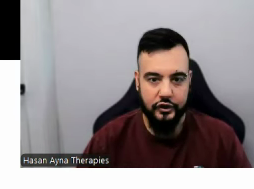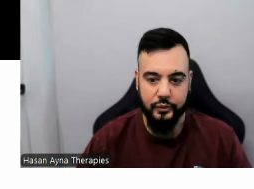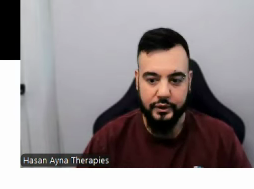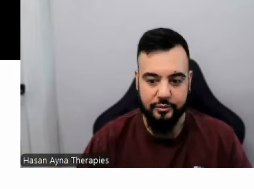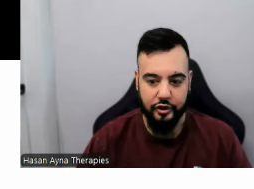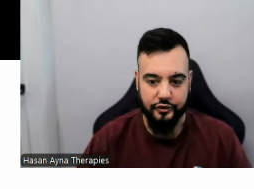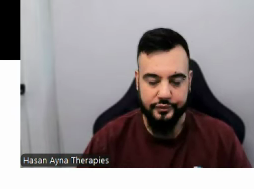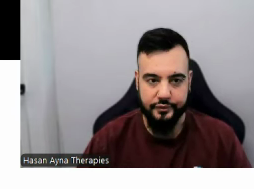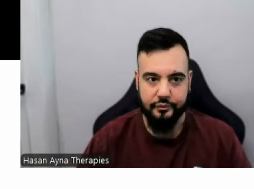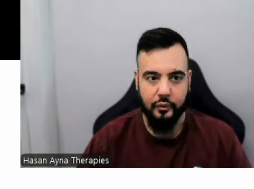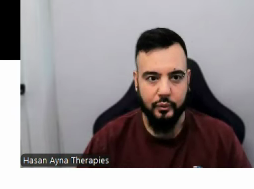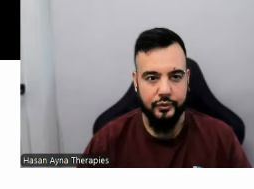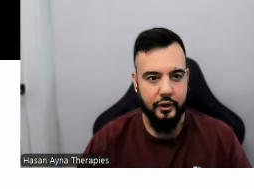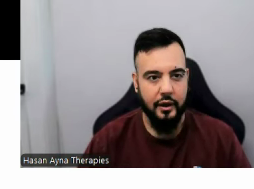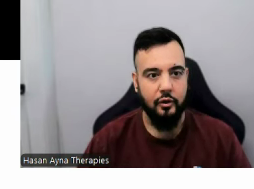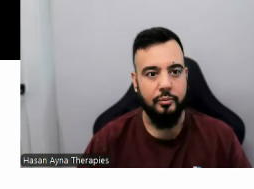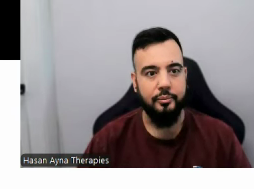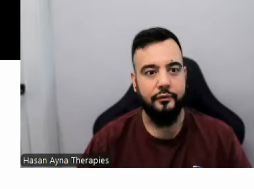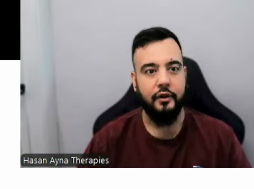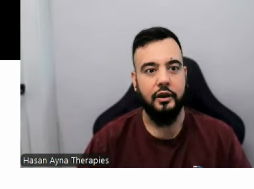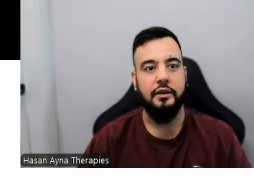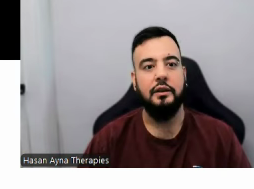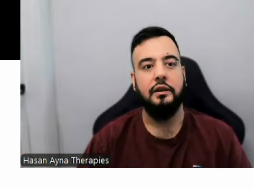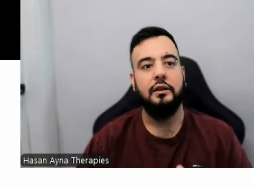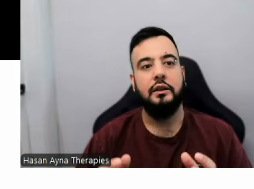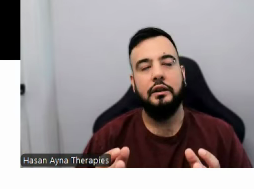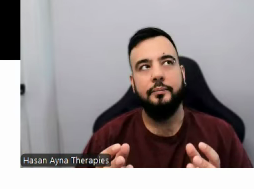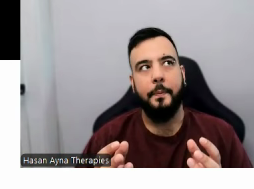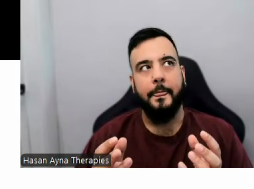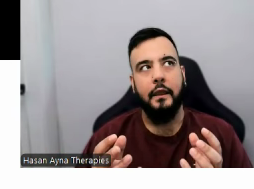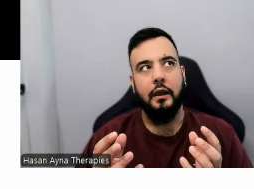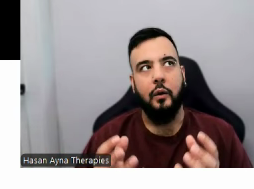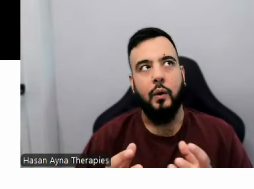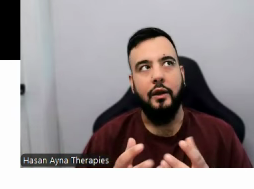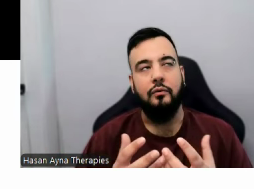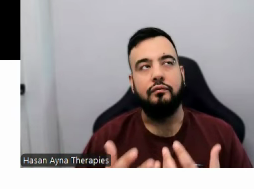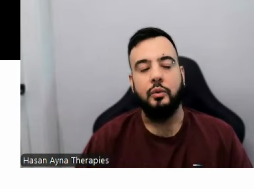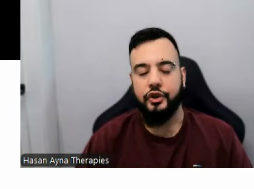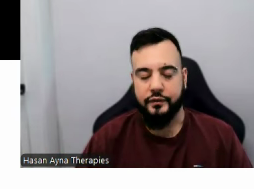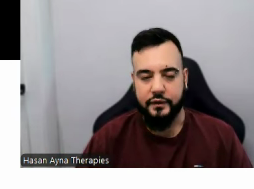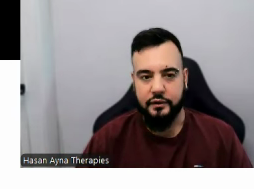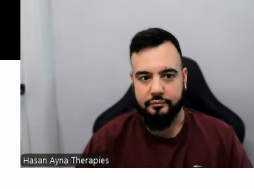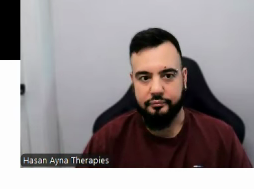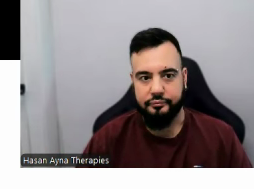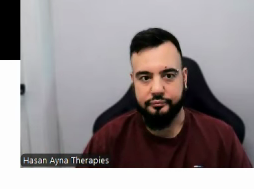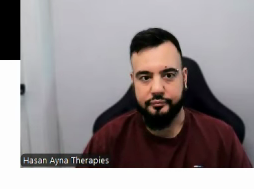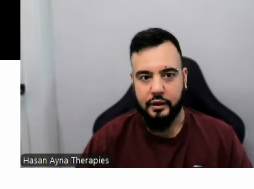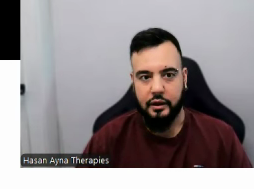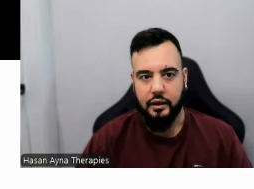Our facial expressions also help provide a way of role shifting.